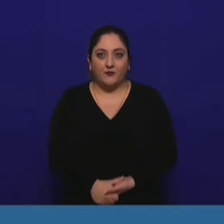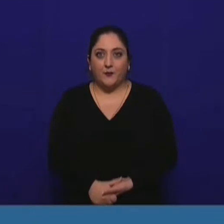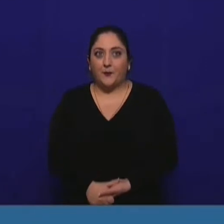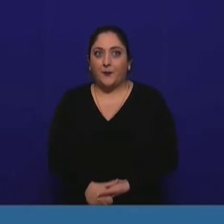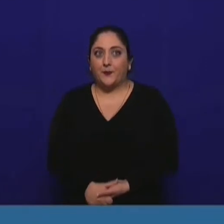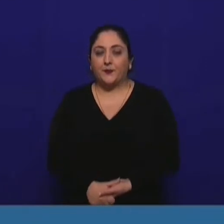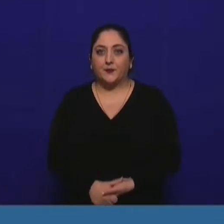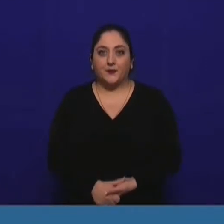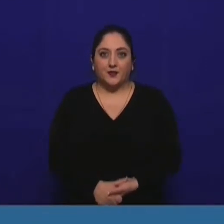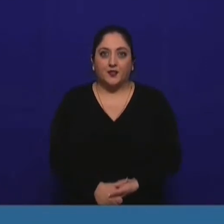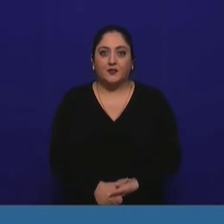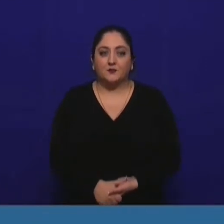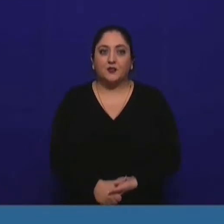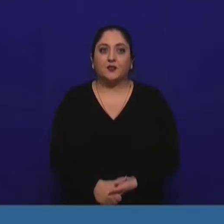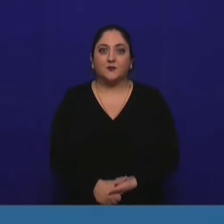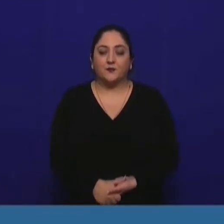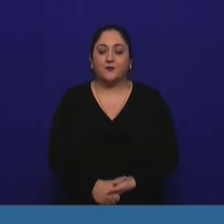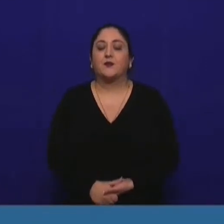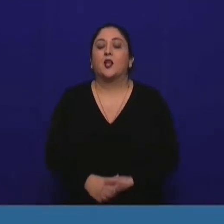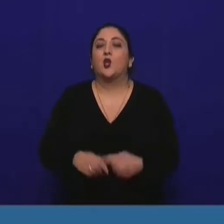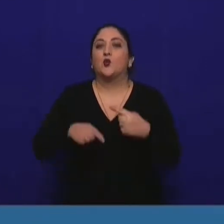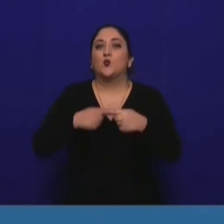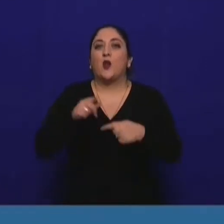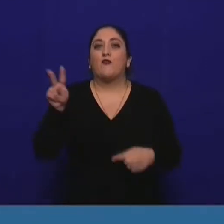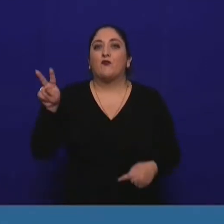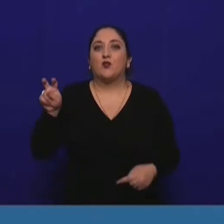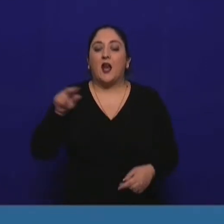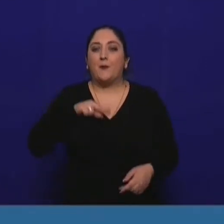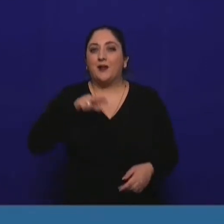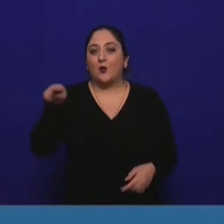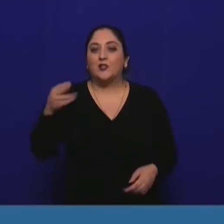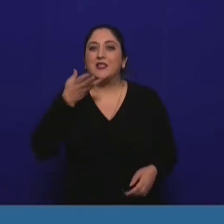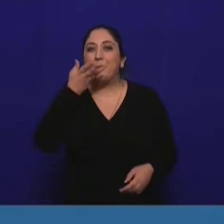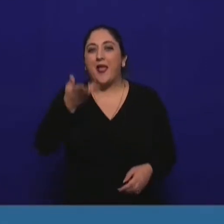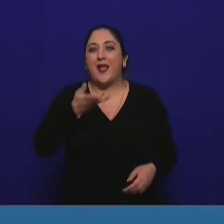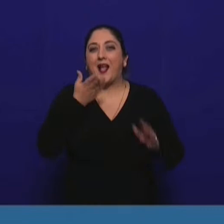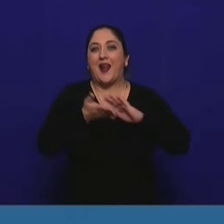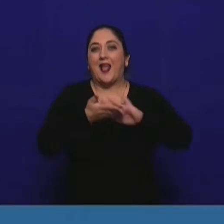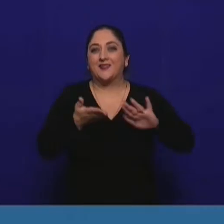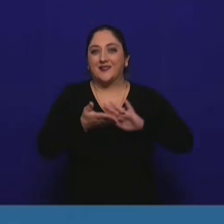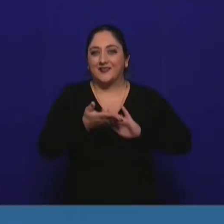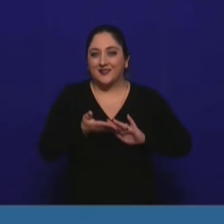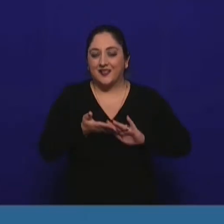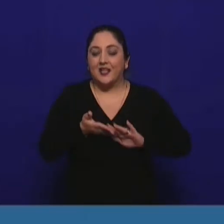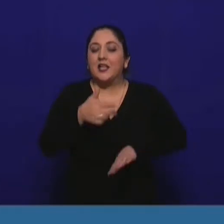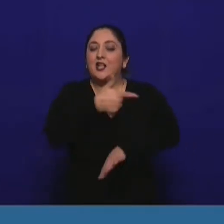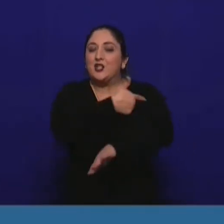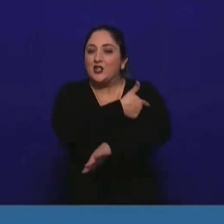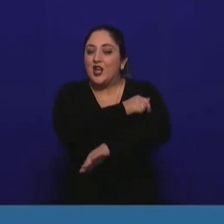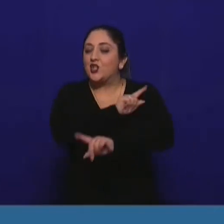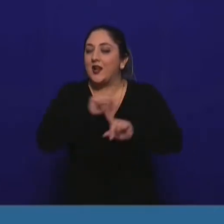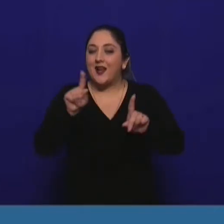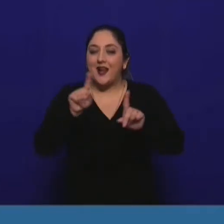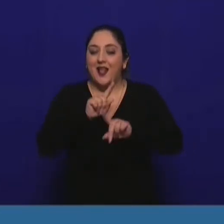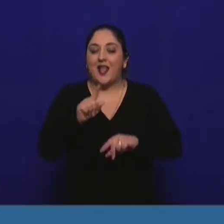huma vulnerabbli huma mawċin bħalma spjegajt ħajkunu qegħdin jitlaqmu bil-tilqim f'għawdex